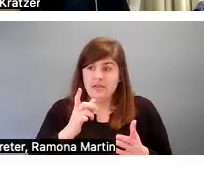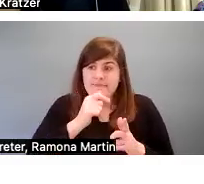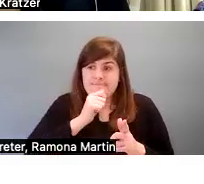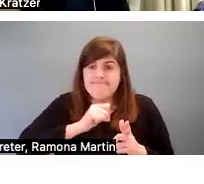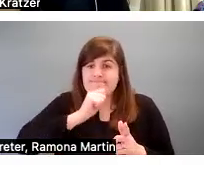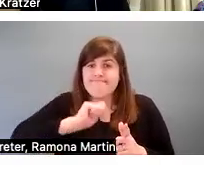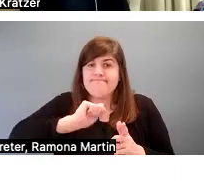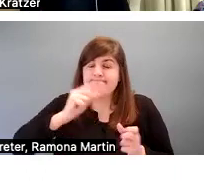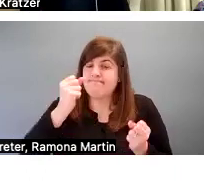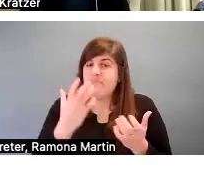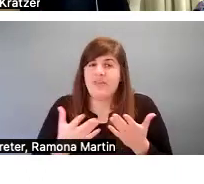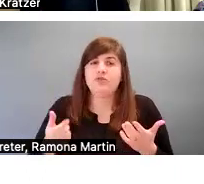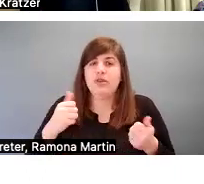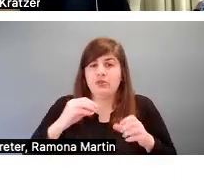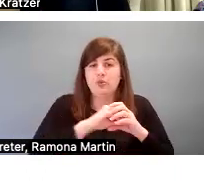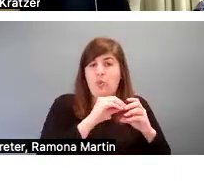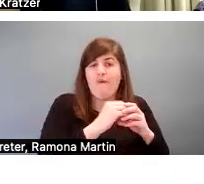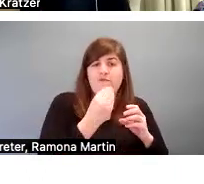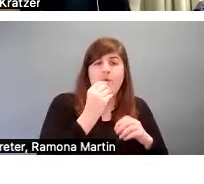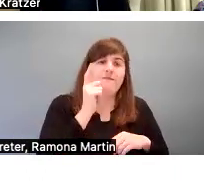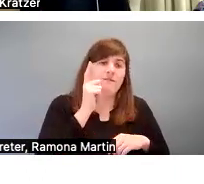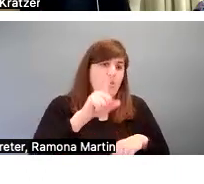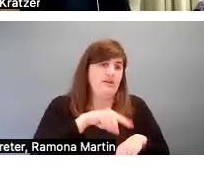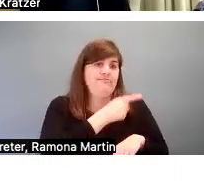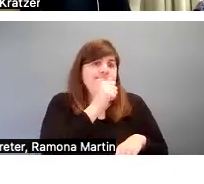in order to store up on food for the long winter.